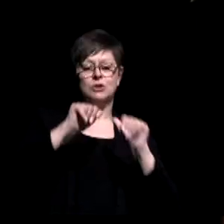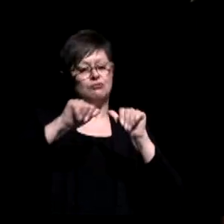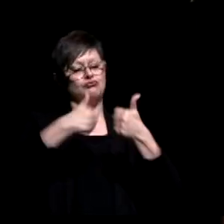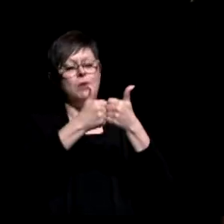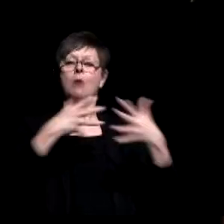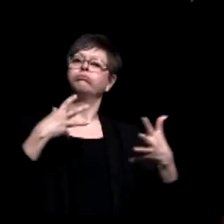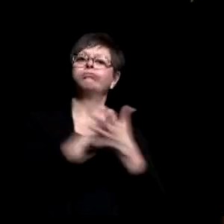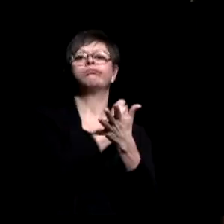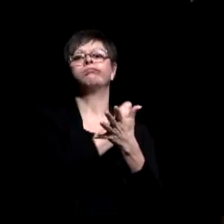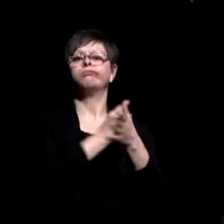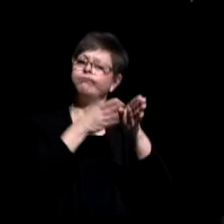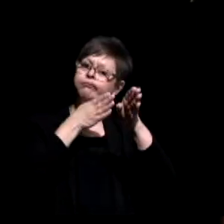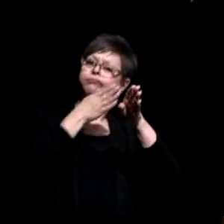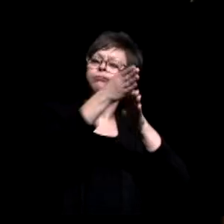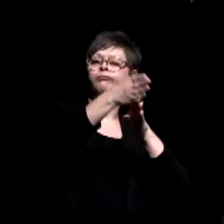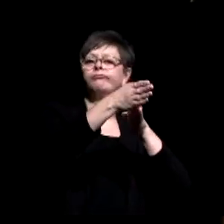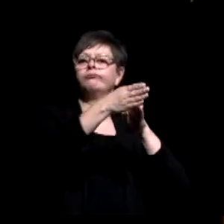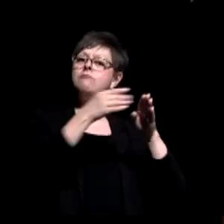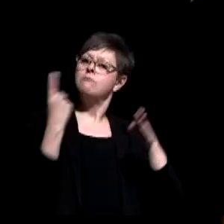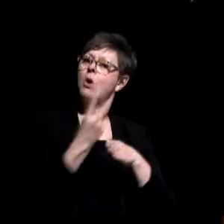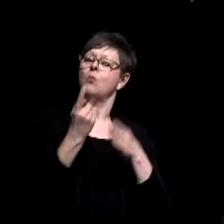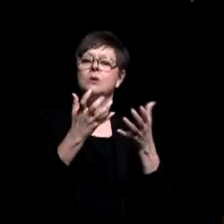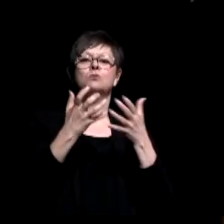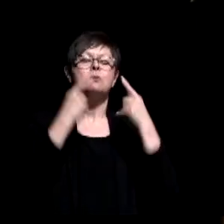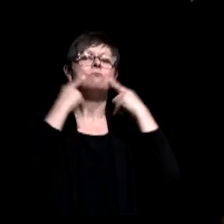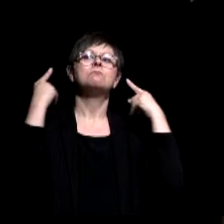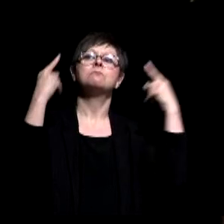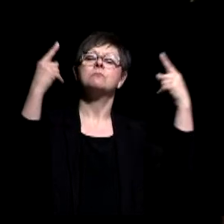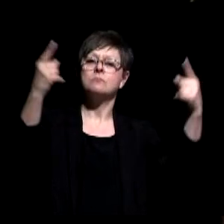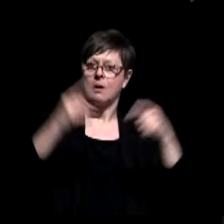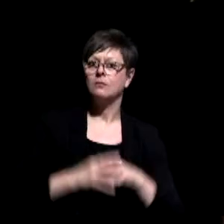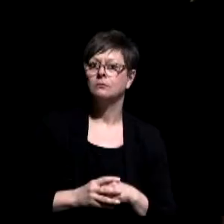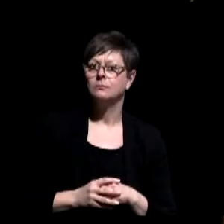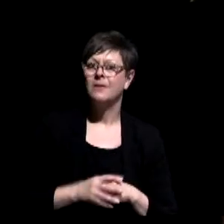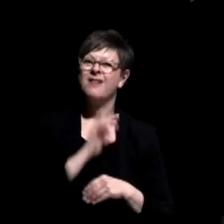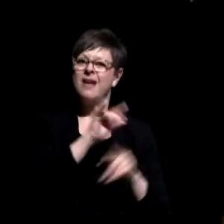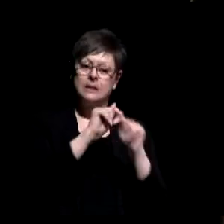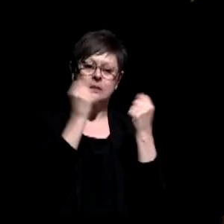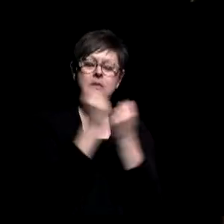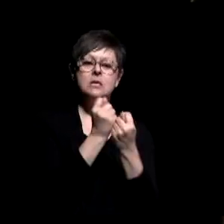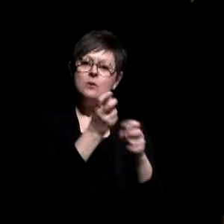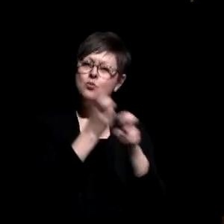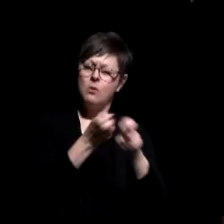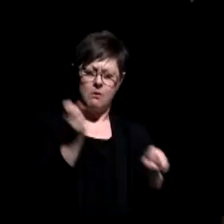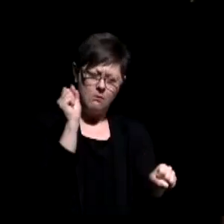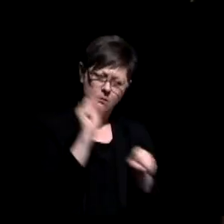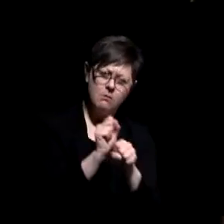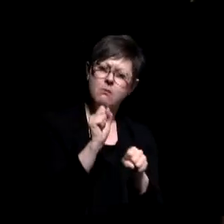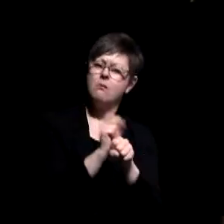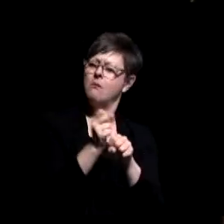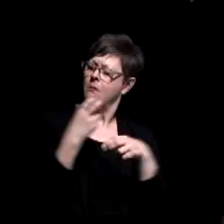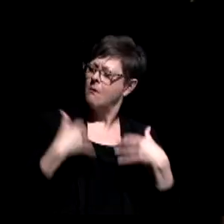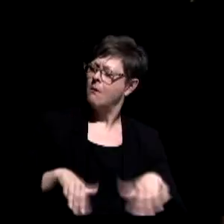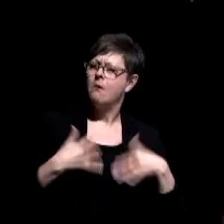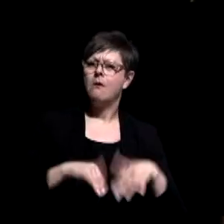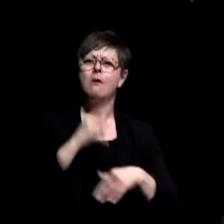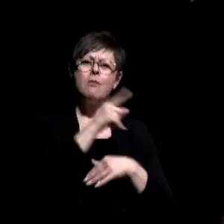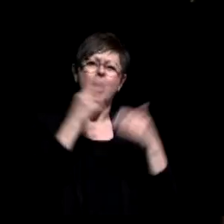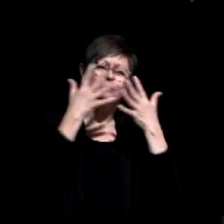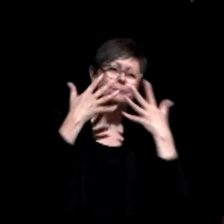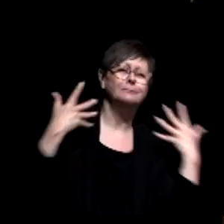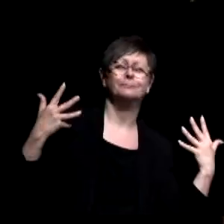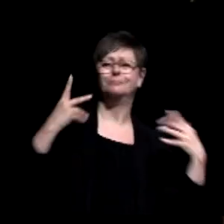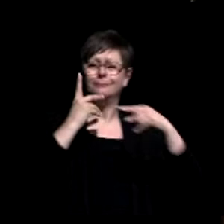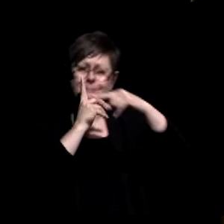with professionalism to achieve success. The team's hard work and commitment, paired with a pleasant and positive